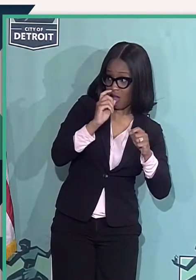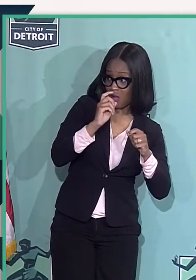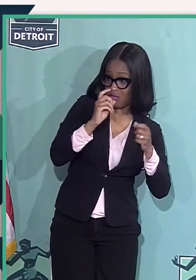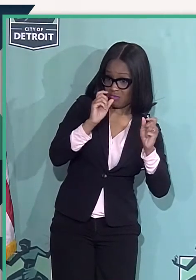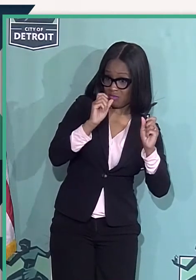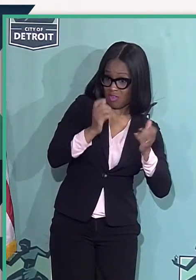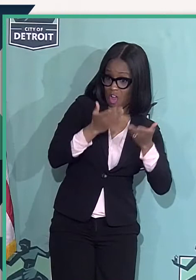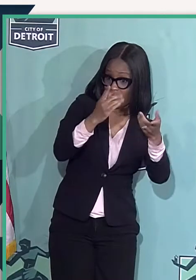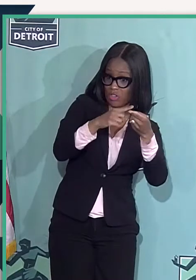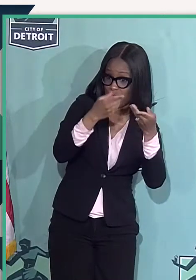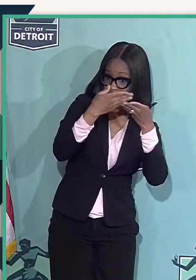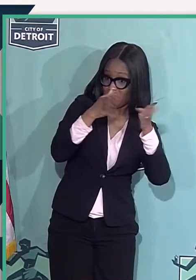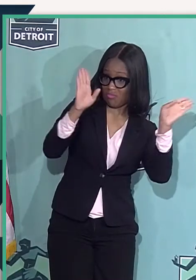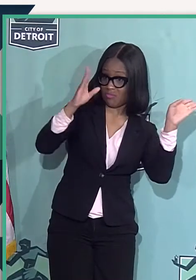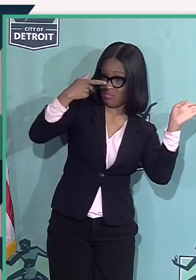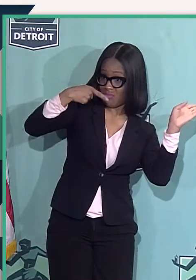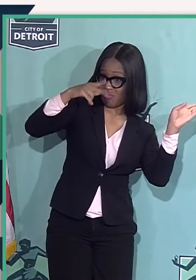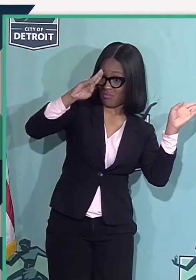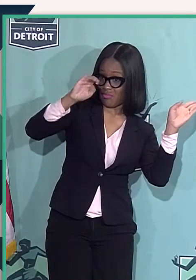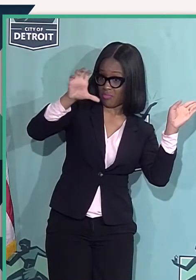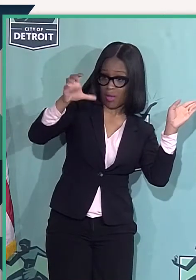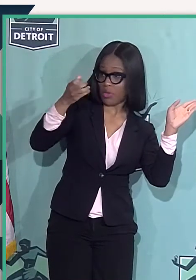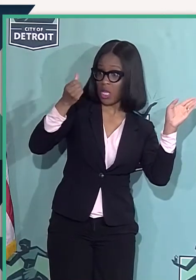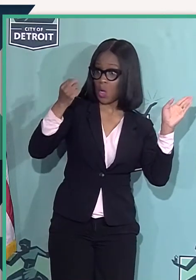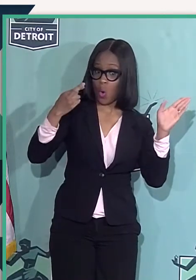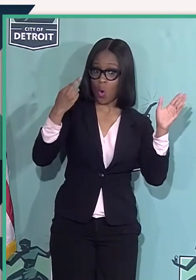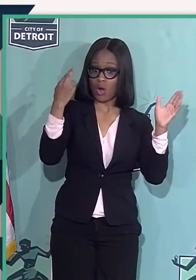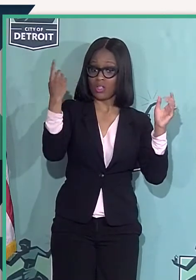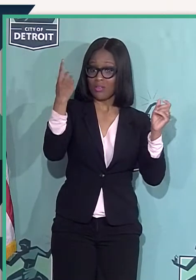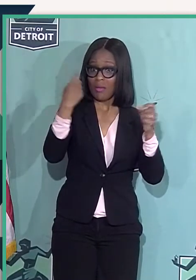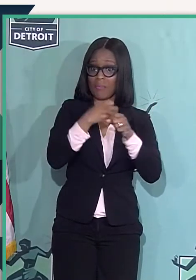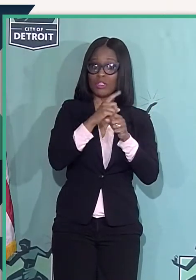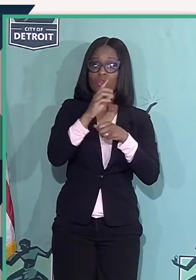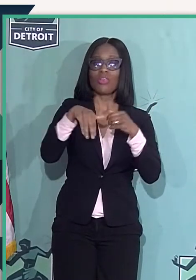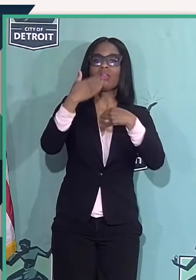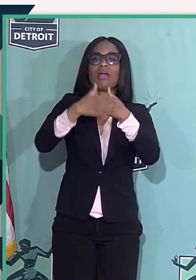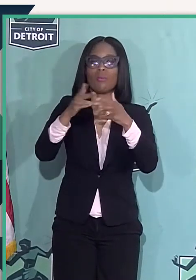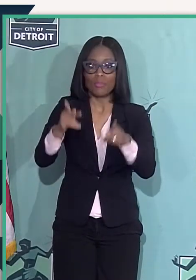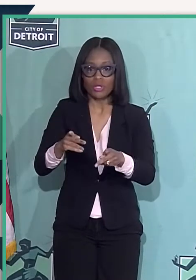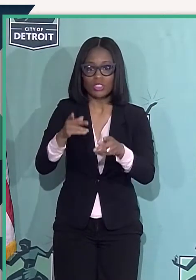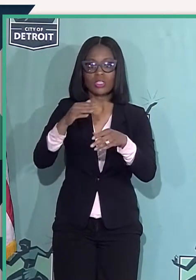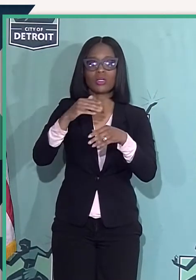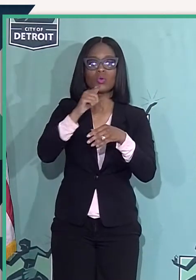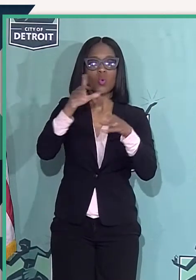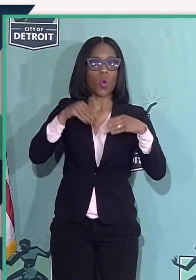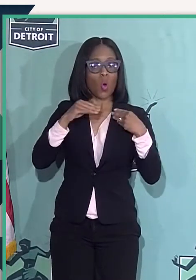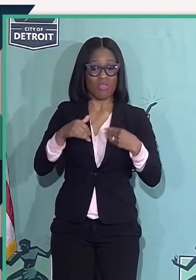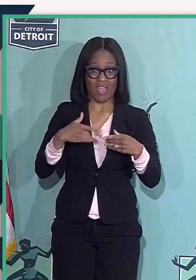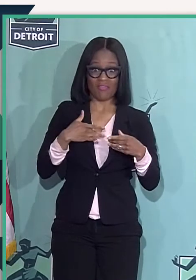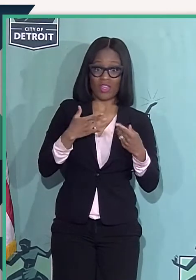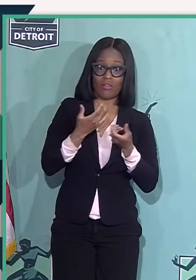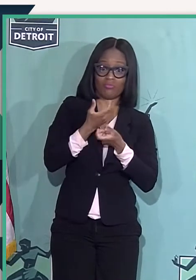to do to make sure that the next owner, the next purpose feels confident that it's safe?